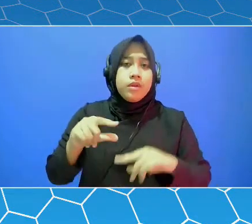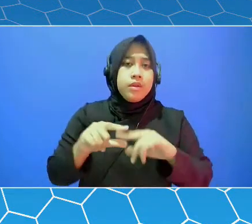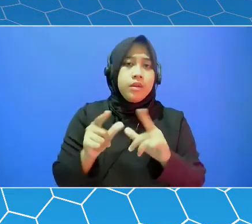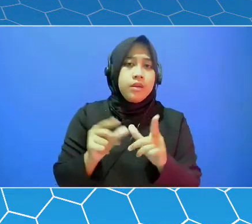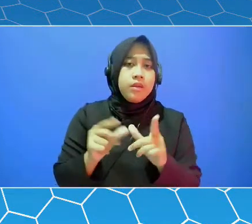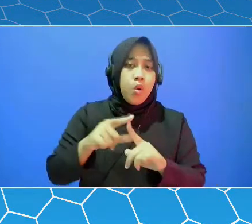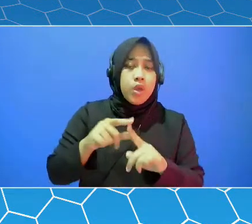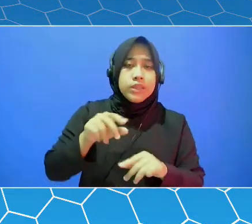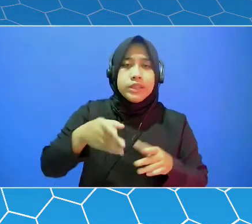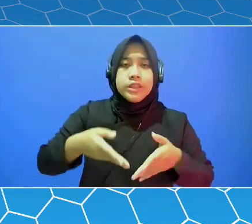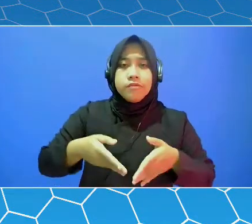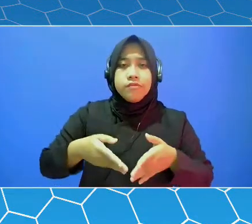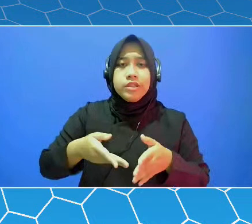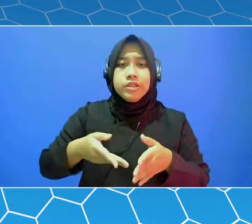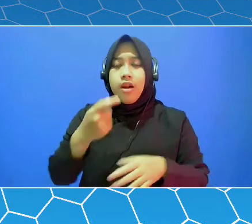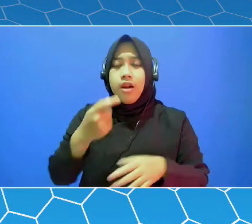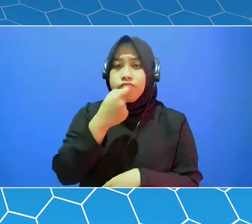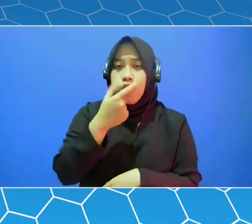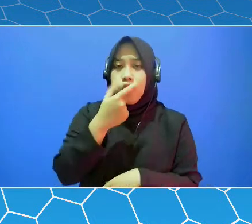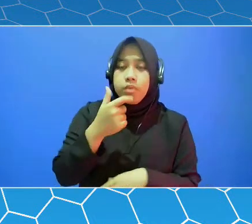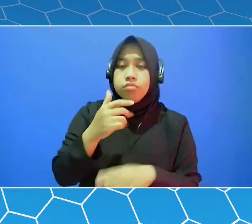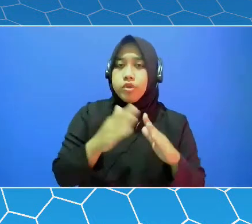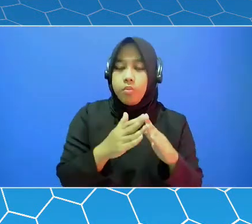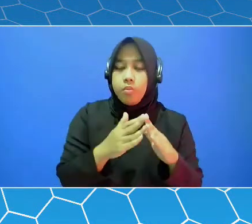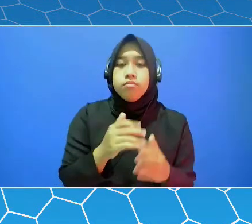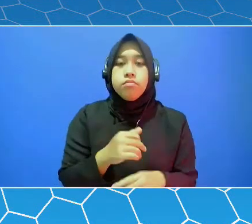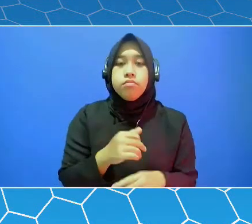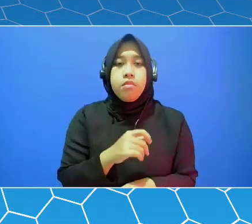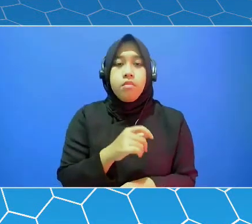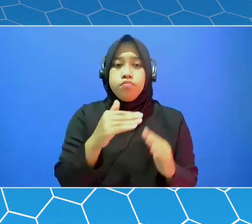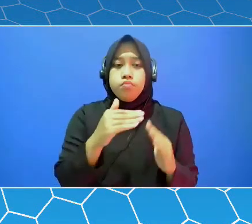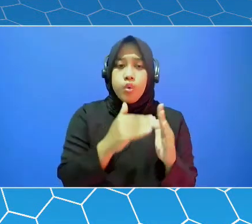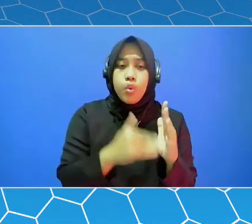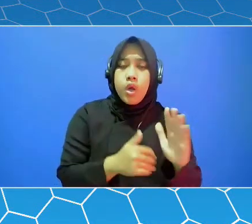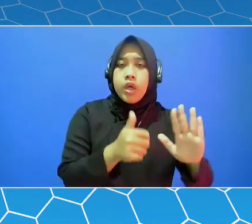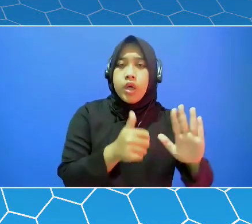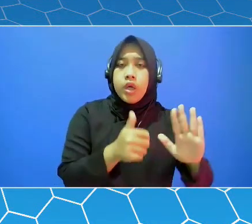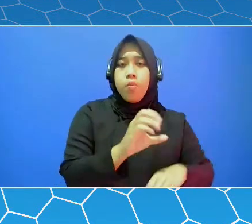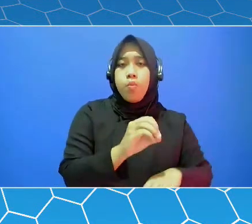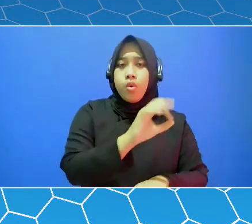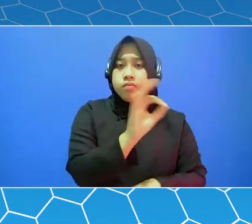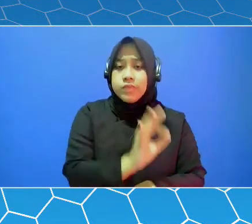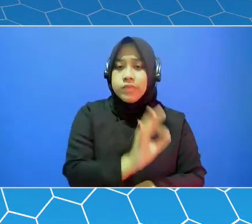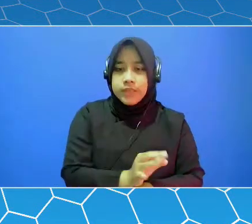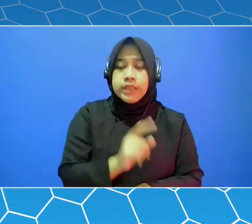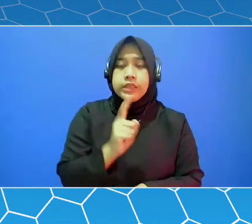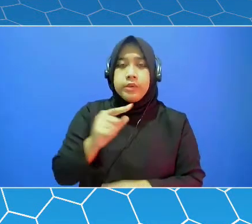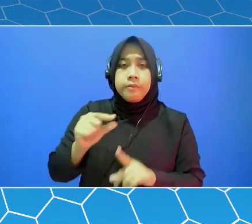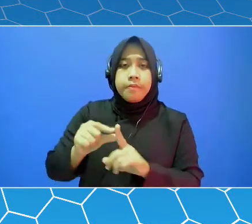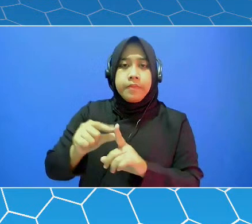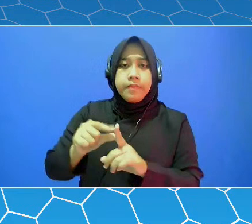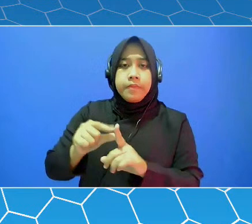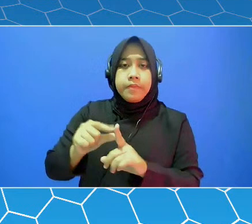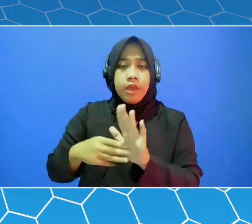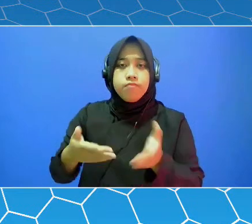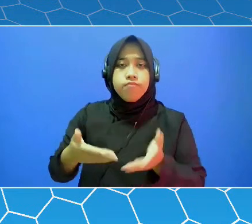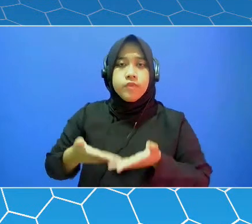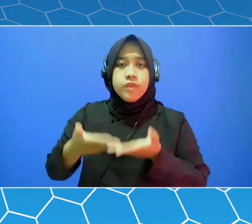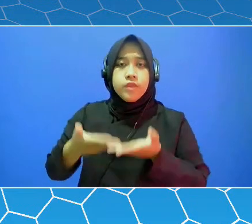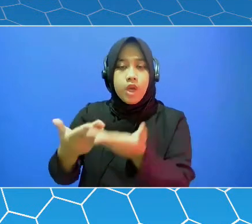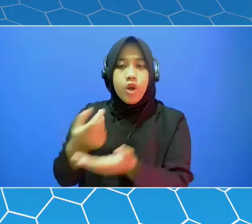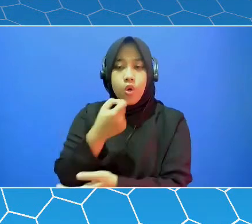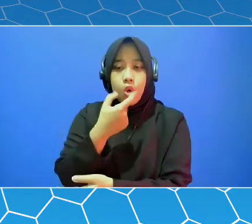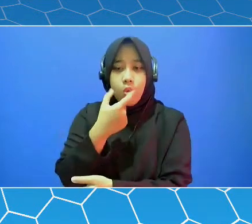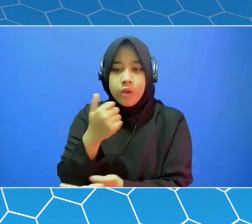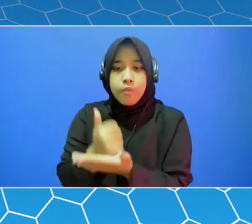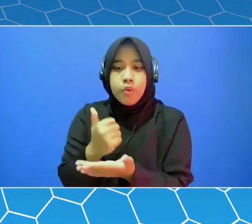healthcare facilities. Of course, as NCDs were often prescribed with routine medications, the disease control were greatly influenced.